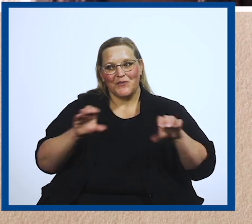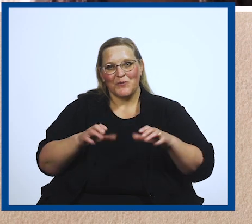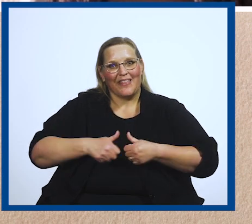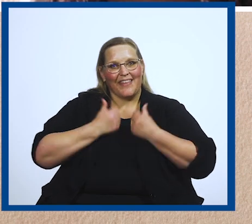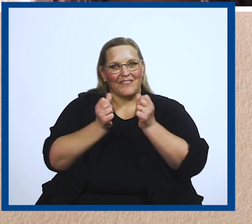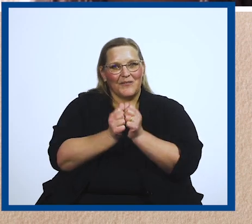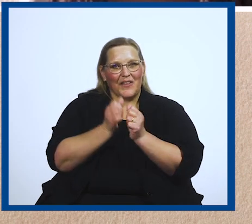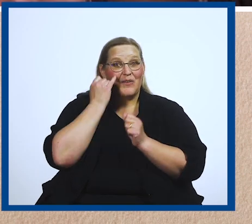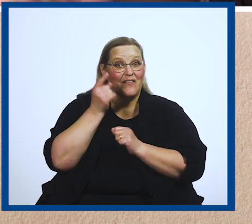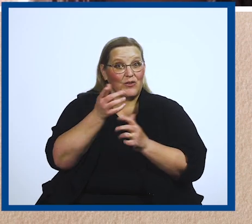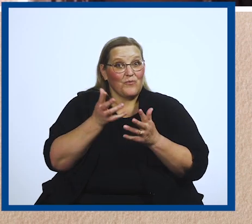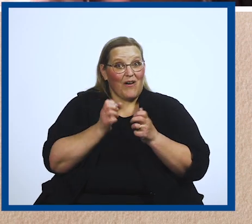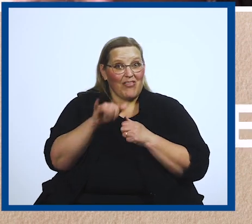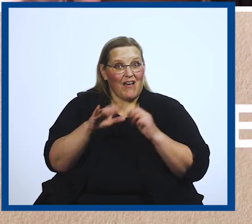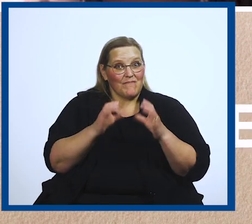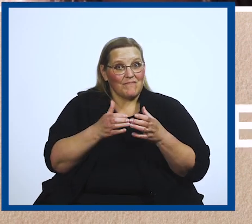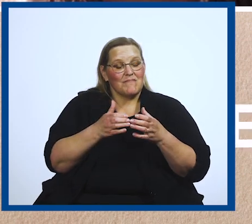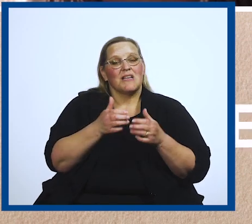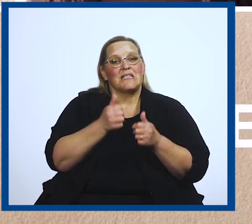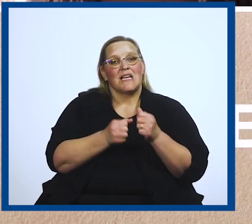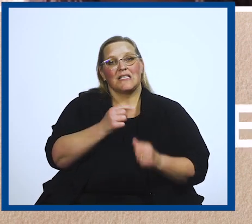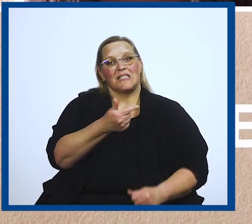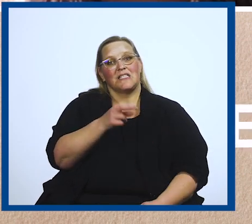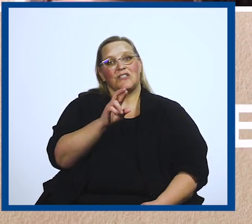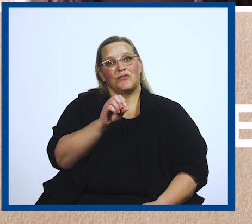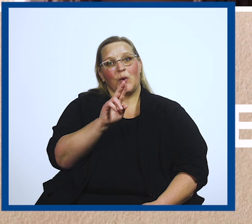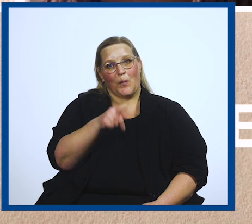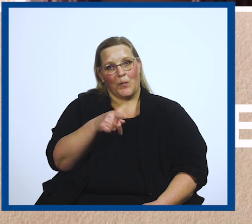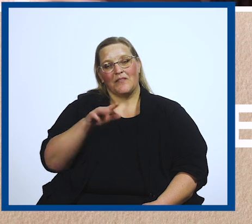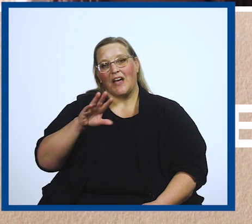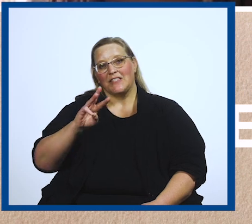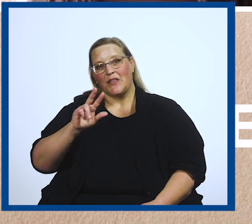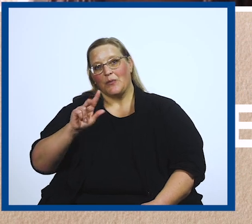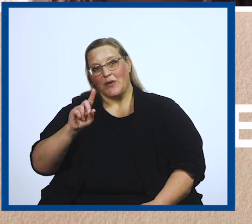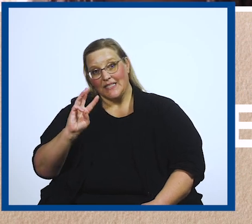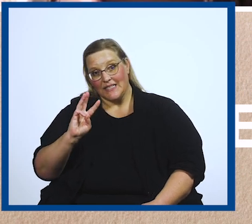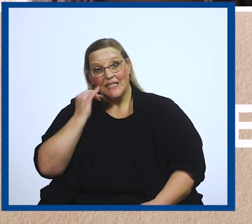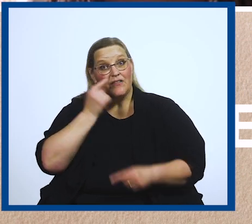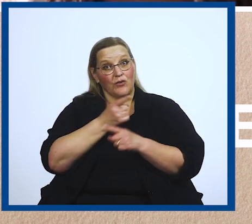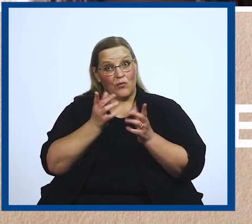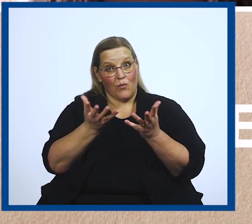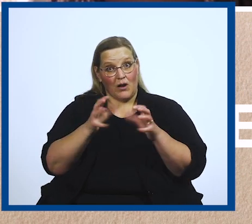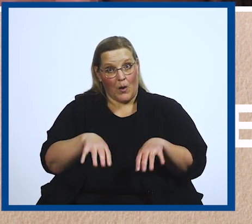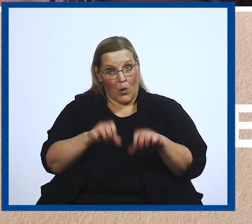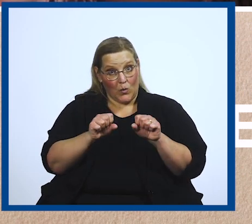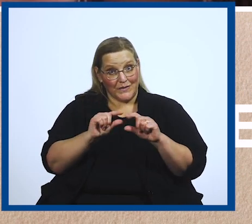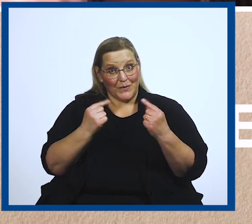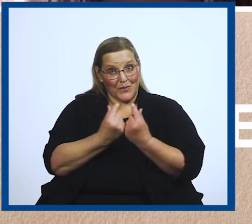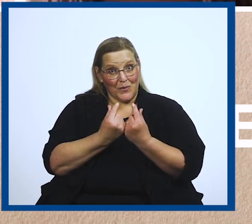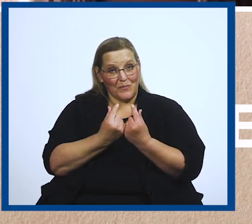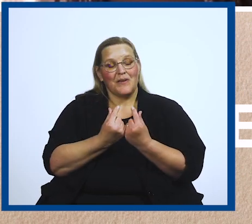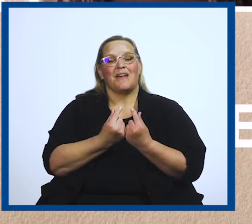that's you, then you can text the word group to 56316. And if you would like to host a group, then you can also text the